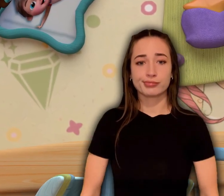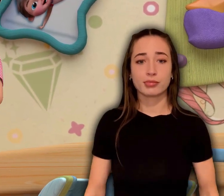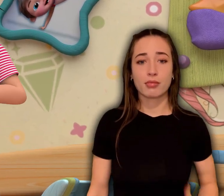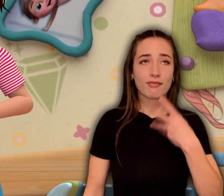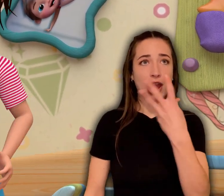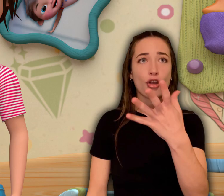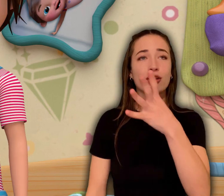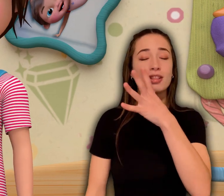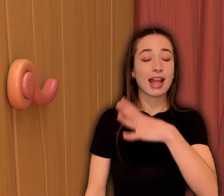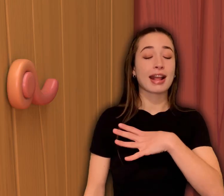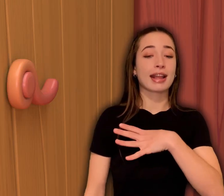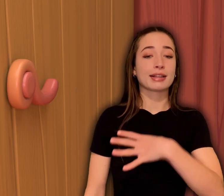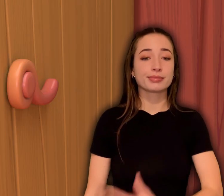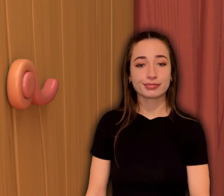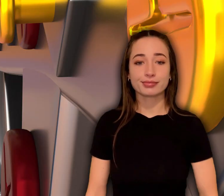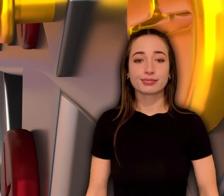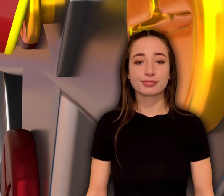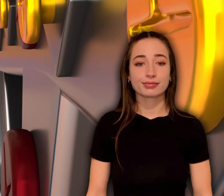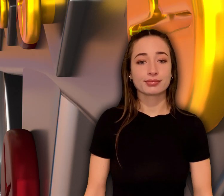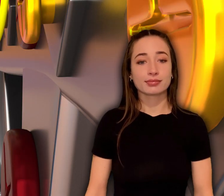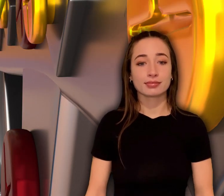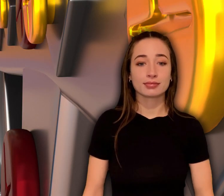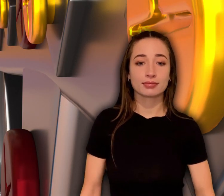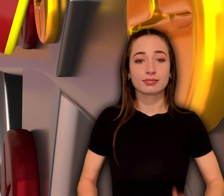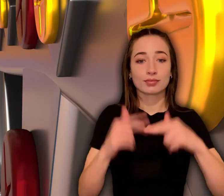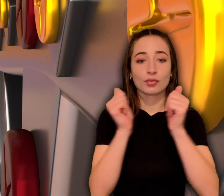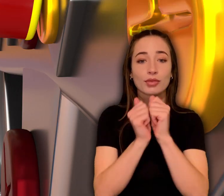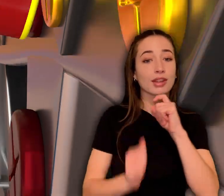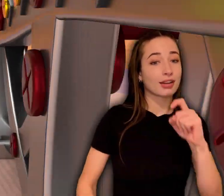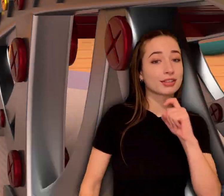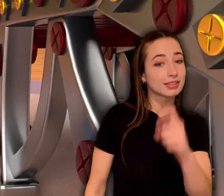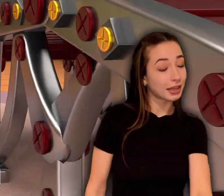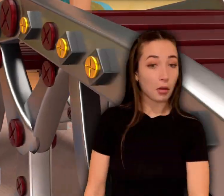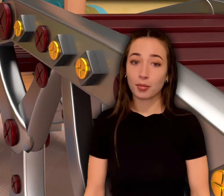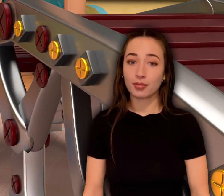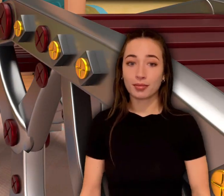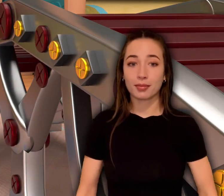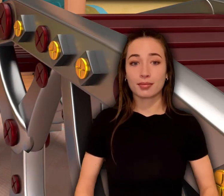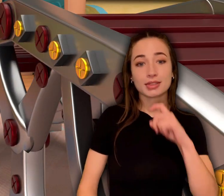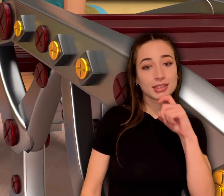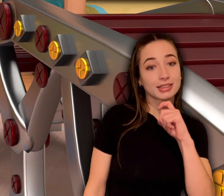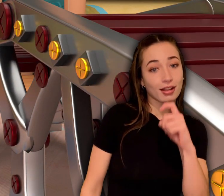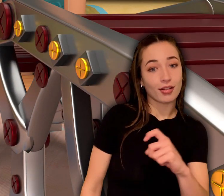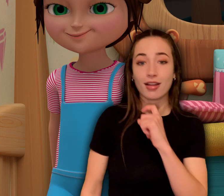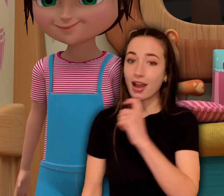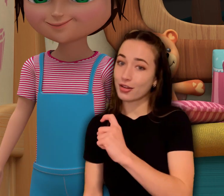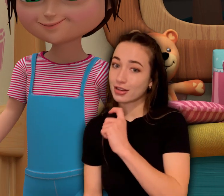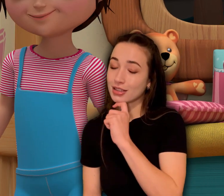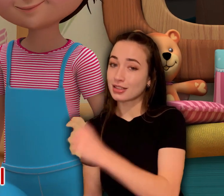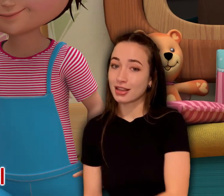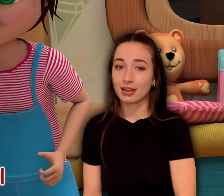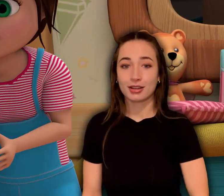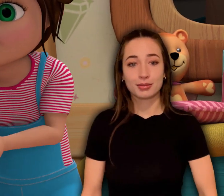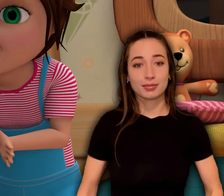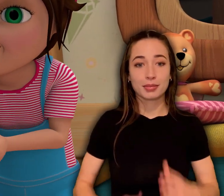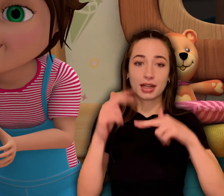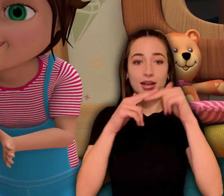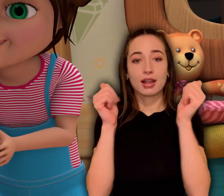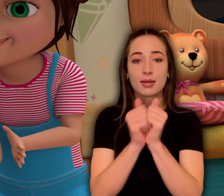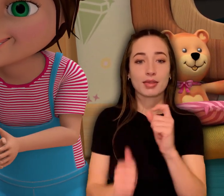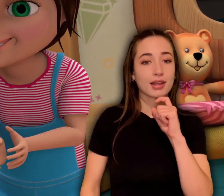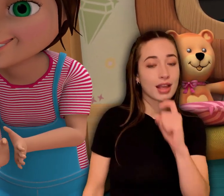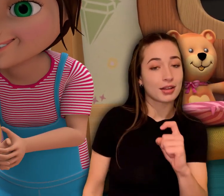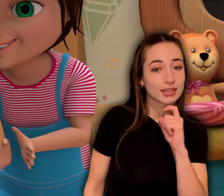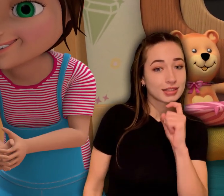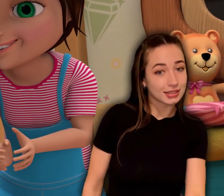stay My Fair Lady build it up with Iron and Steel Iron and Steel Iron and Steel